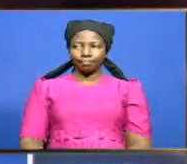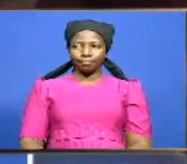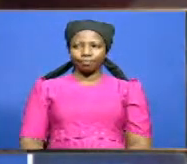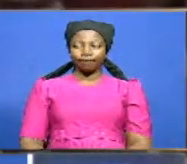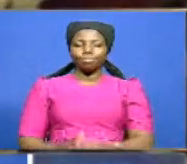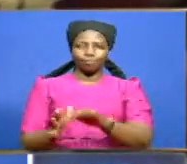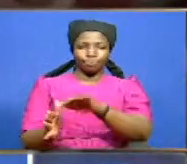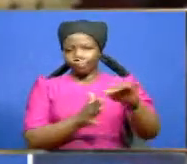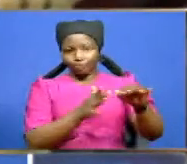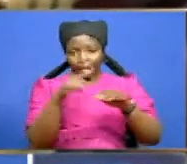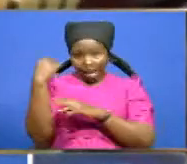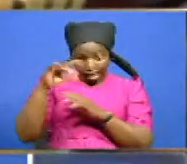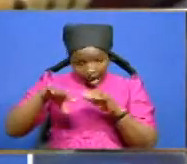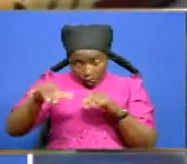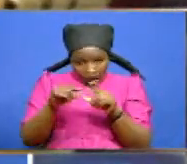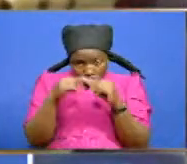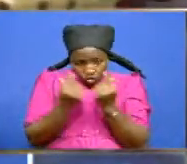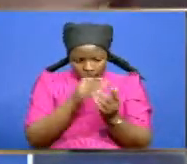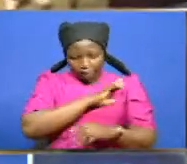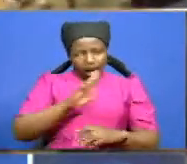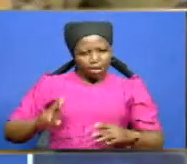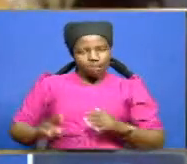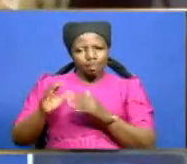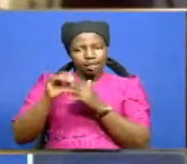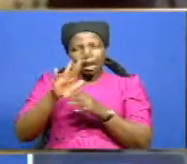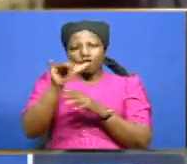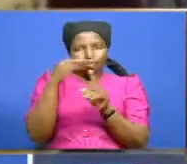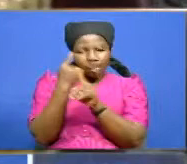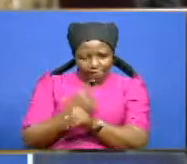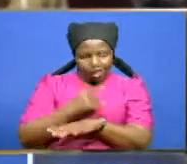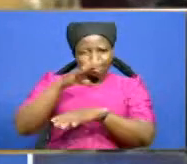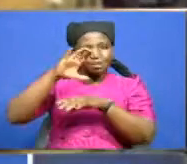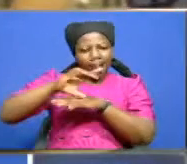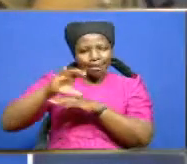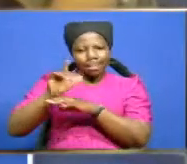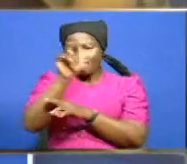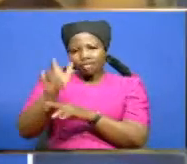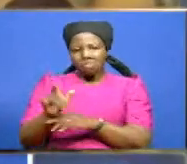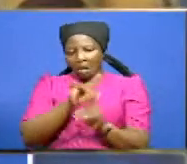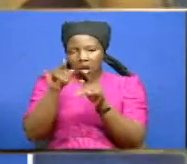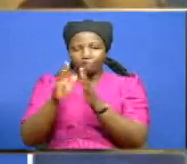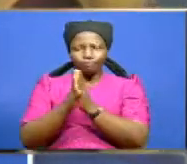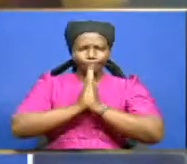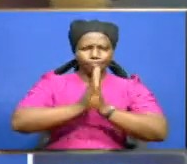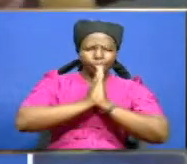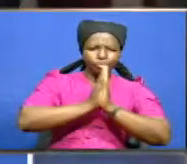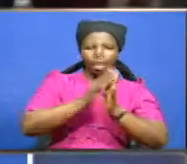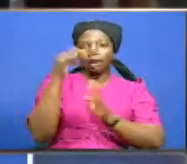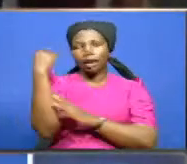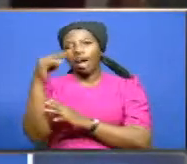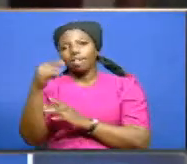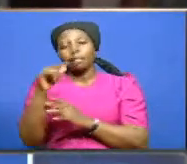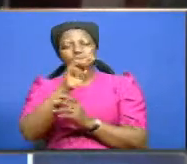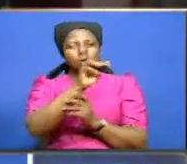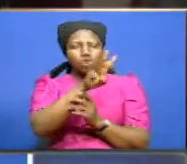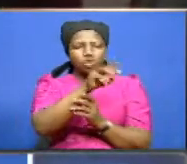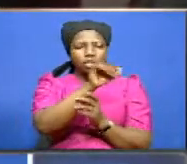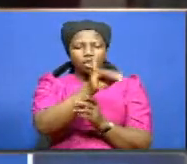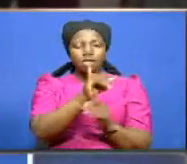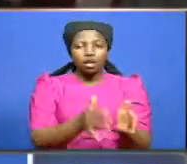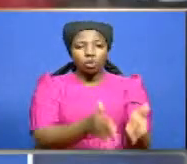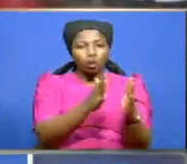And in Garissa County, a group of religious leaders from different denominations in the region have taken to prayers along the Garissa-Mwingi Road to cleanse it